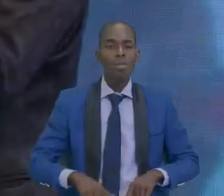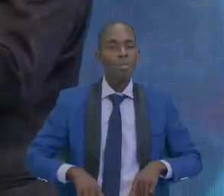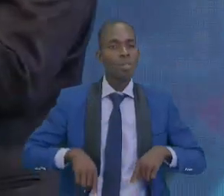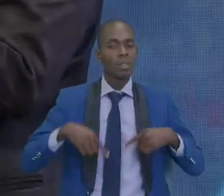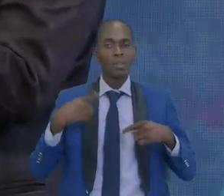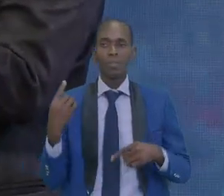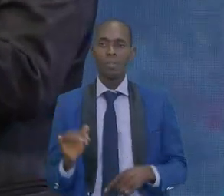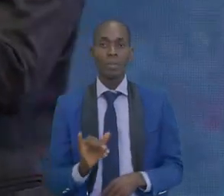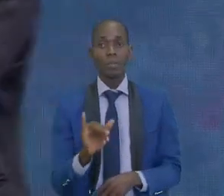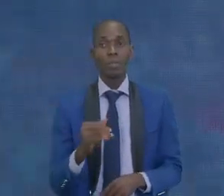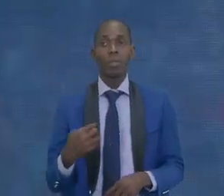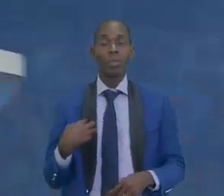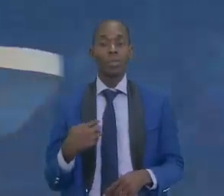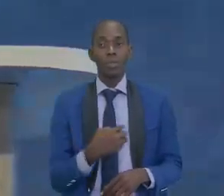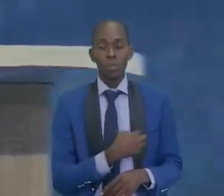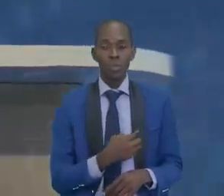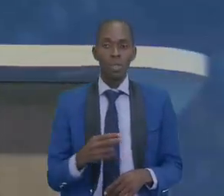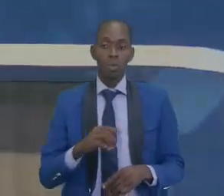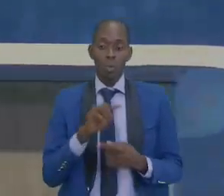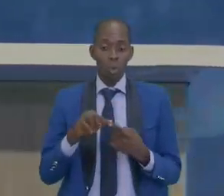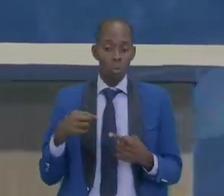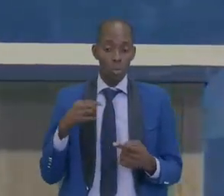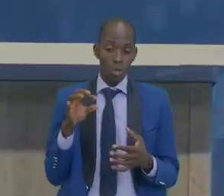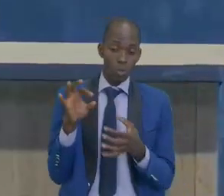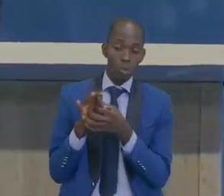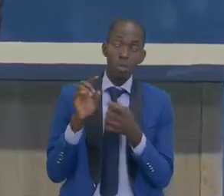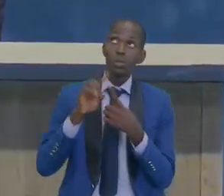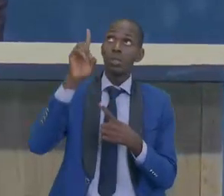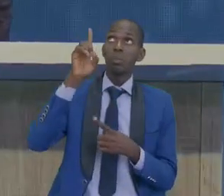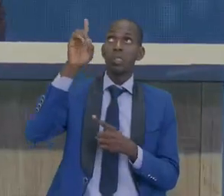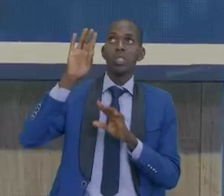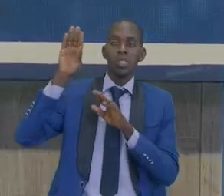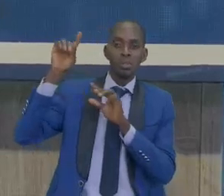we connect with Him, He gives us His life.